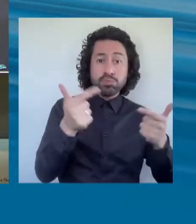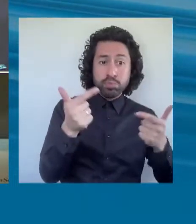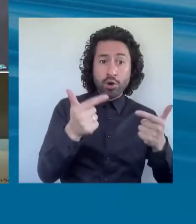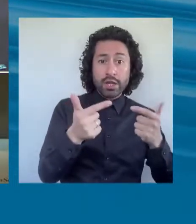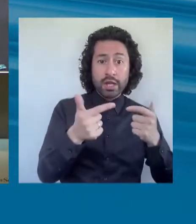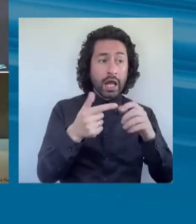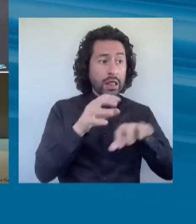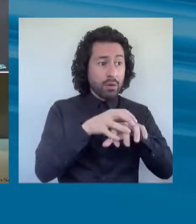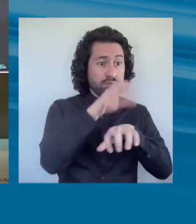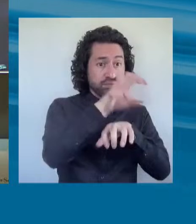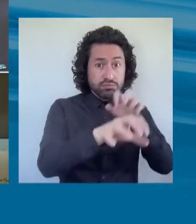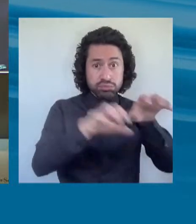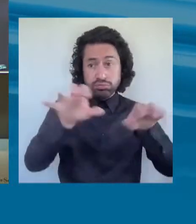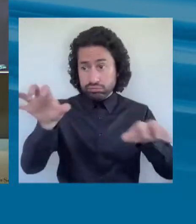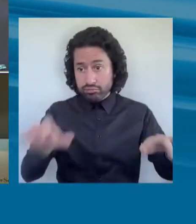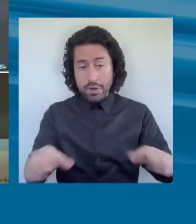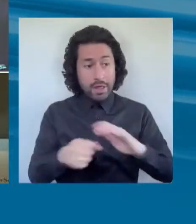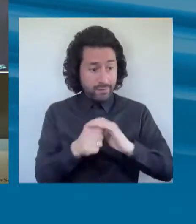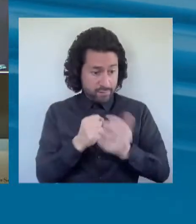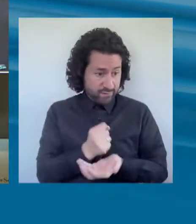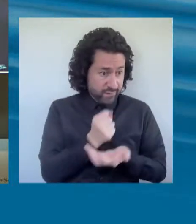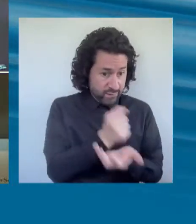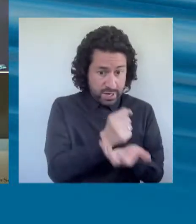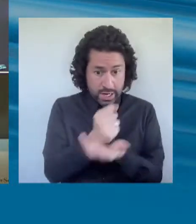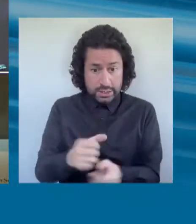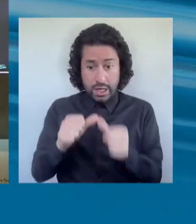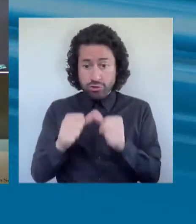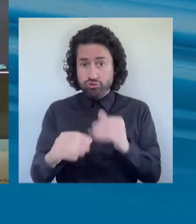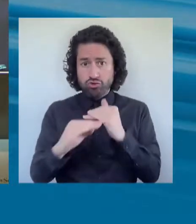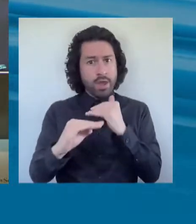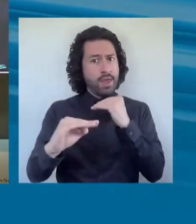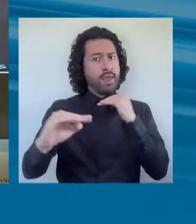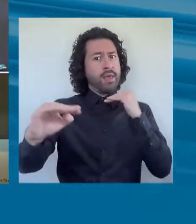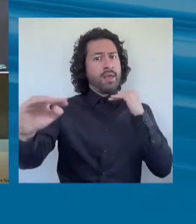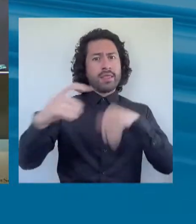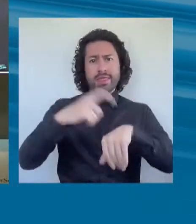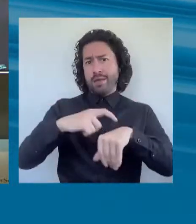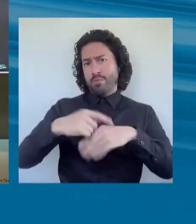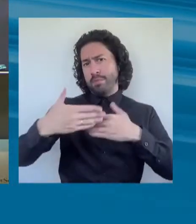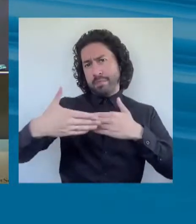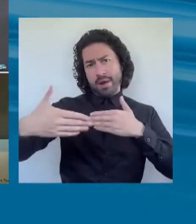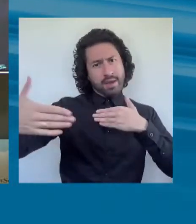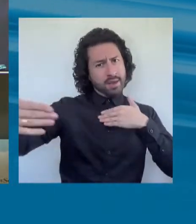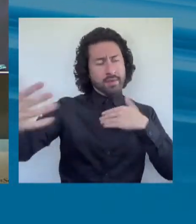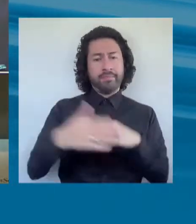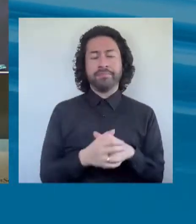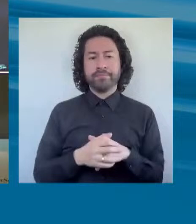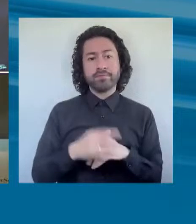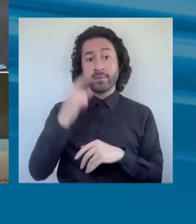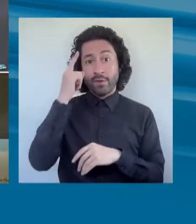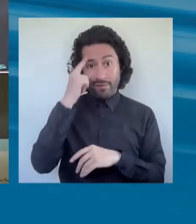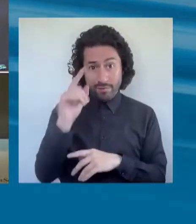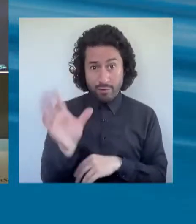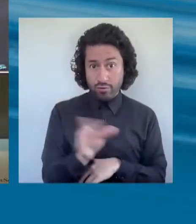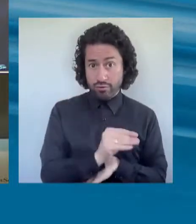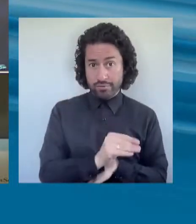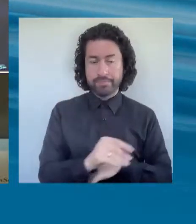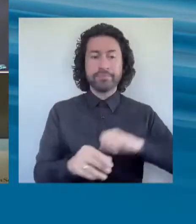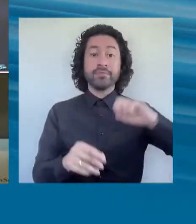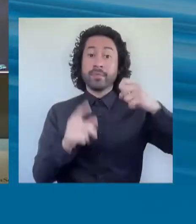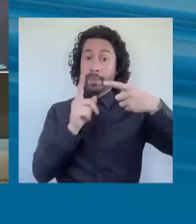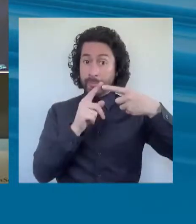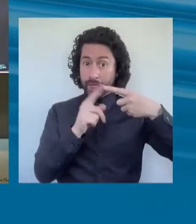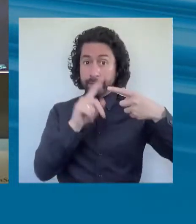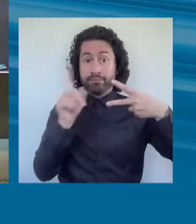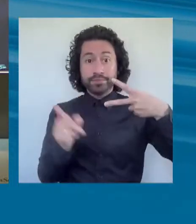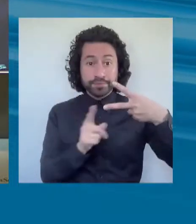of distributive policies that are funded and sustained for a longer term, and they should be universal. Secondly,